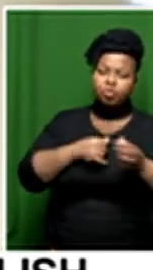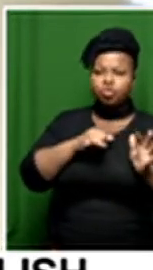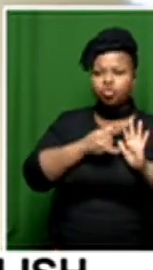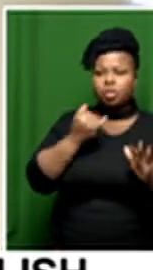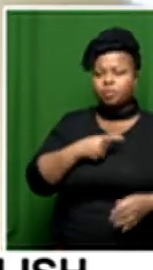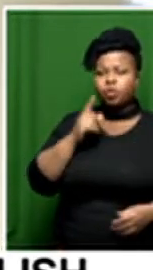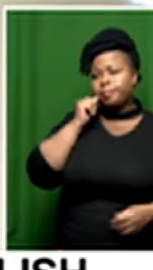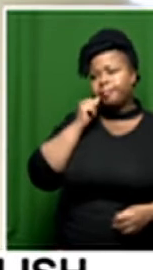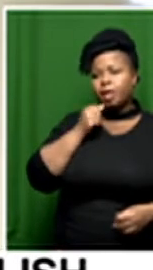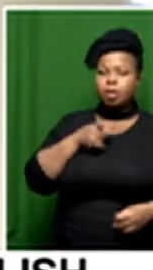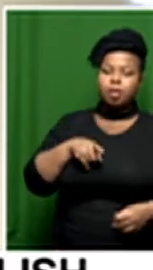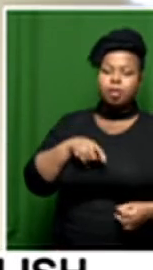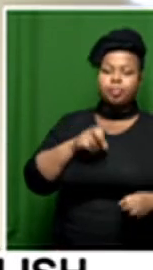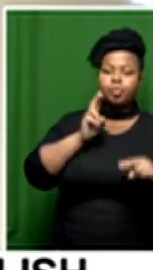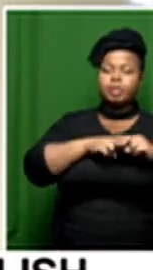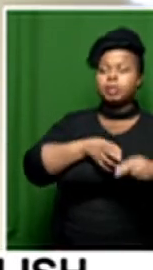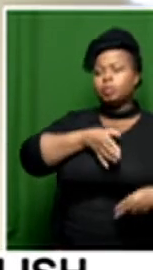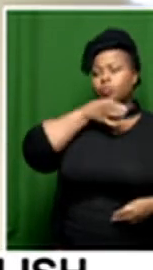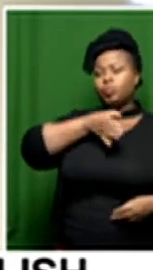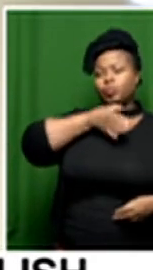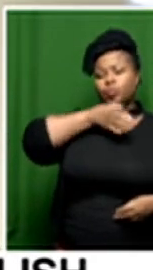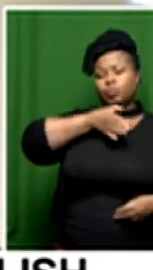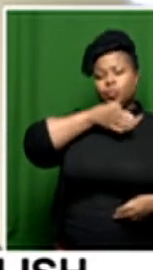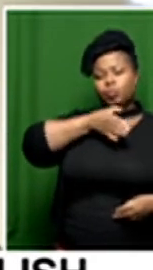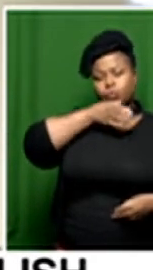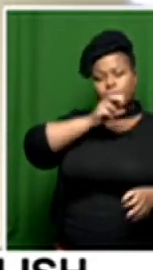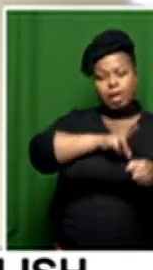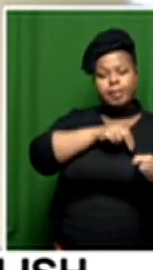stereotypical male figure drinking a beer, right? And